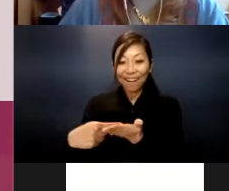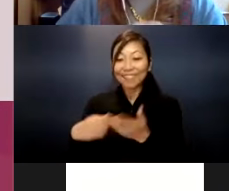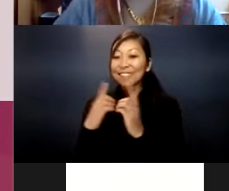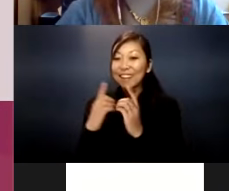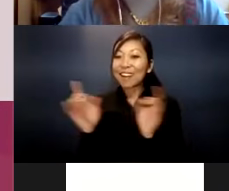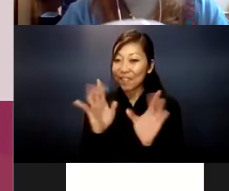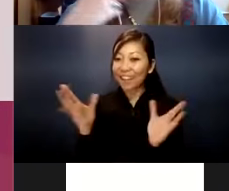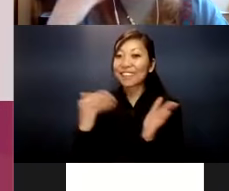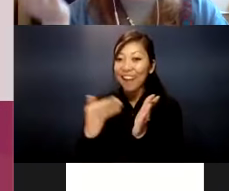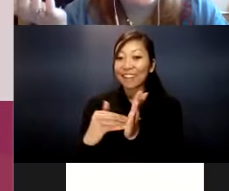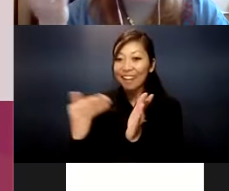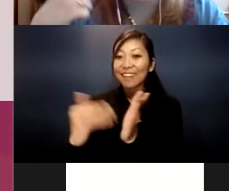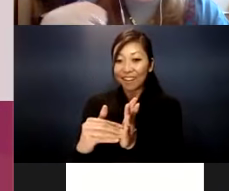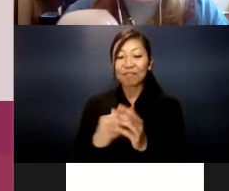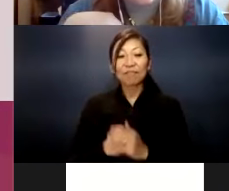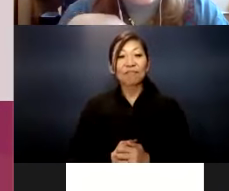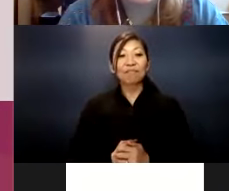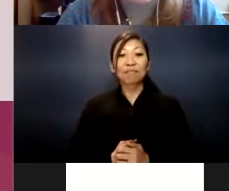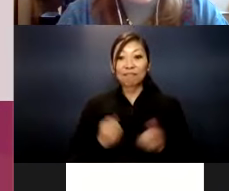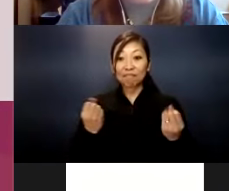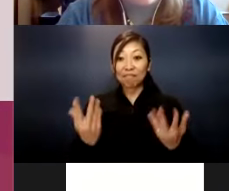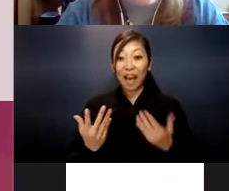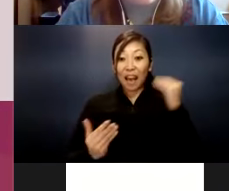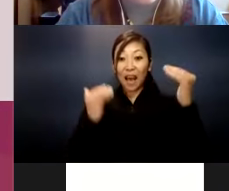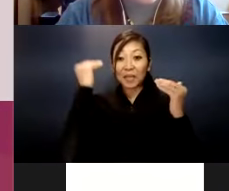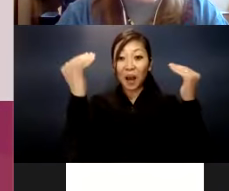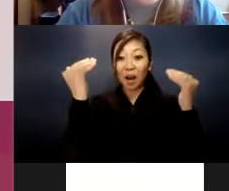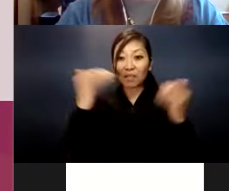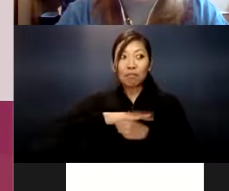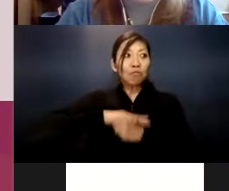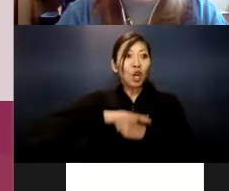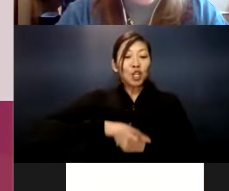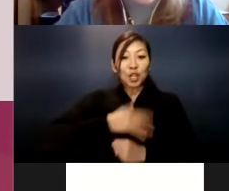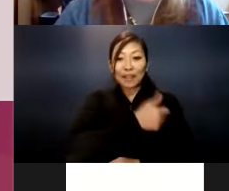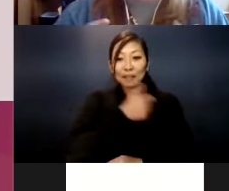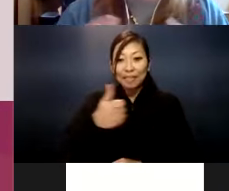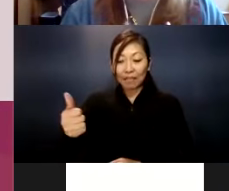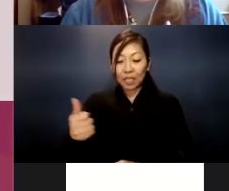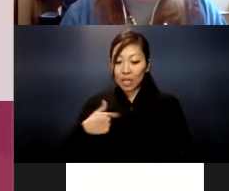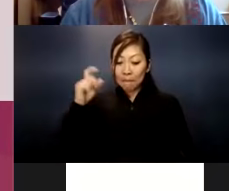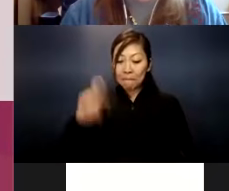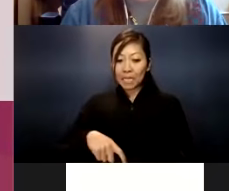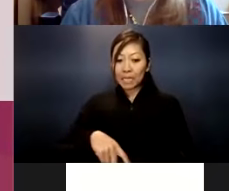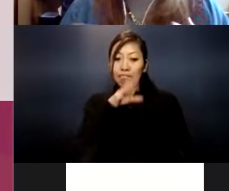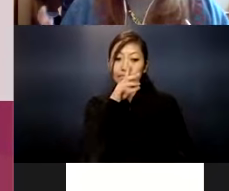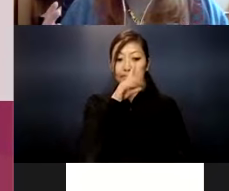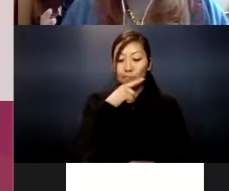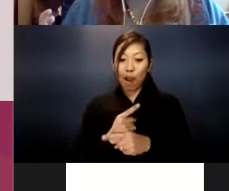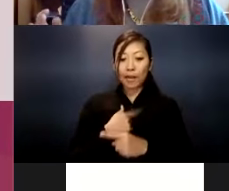I think adults put a lot of pressure on themselves to get everything right in this one